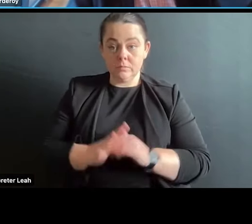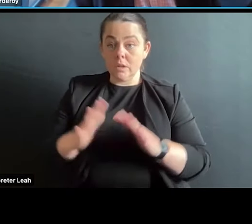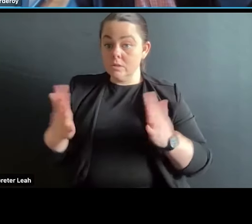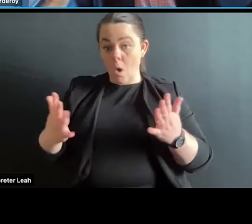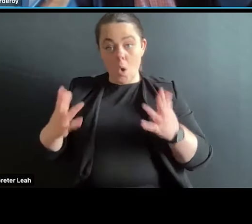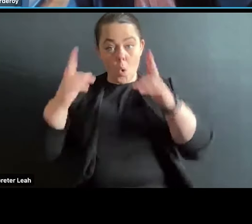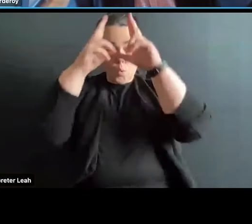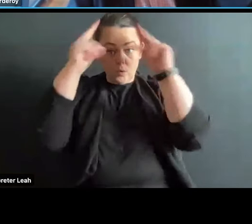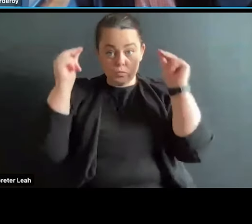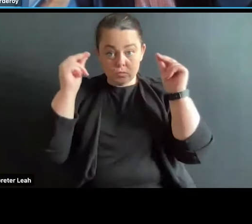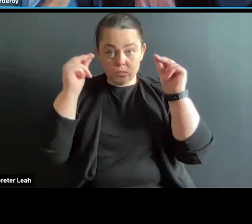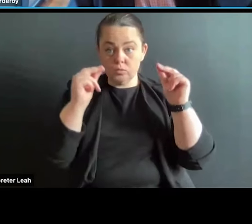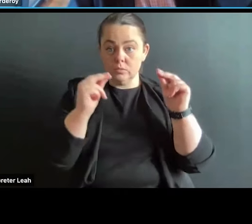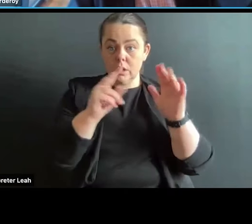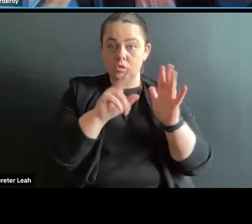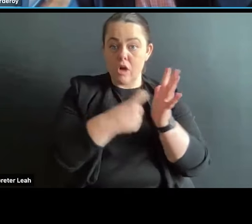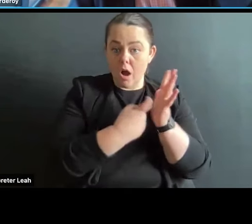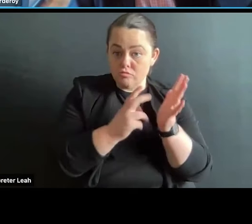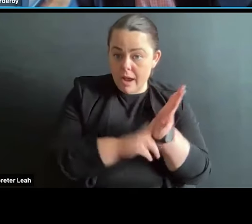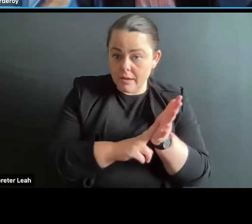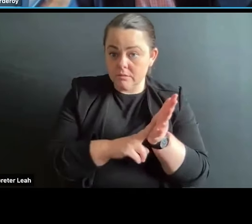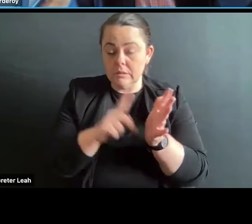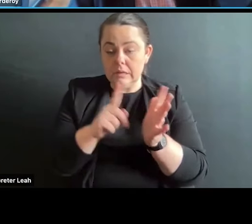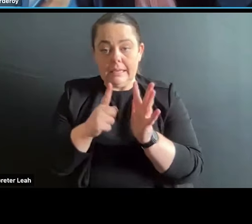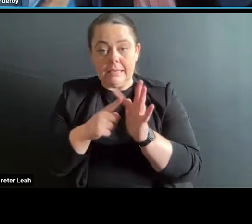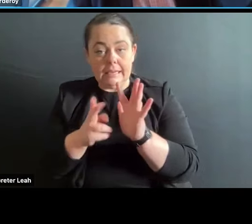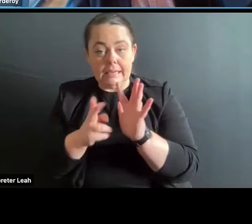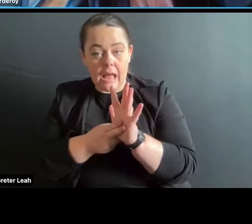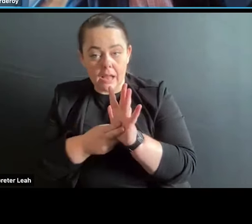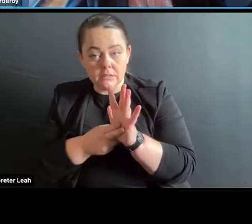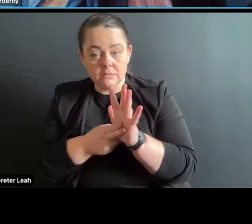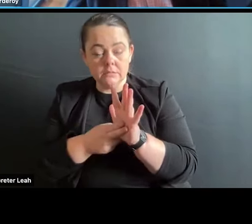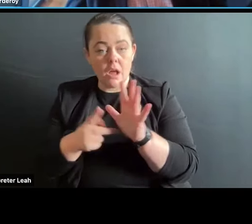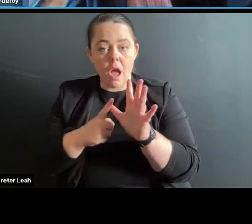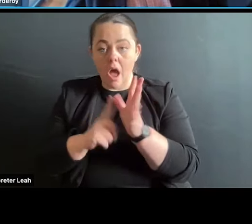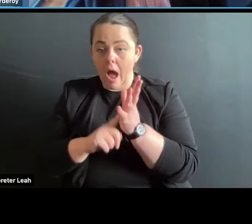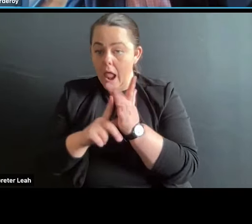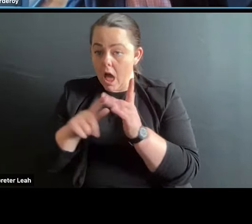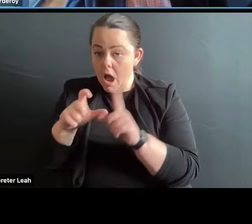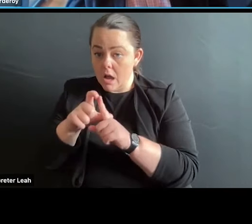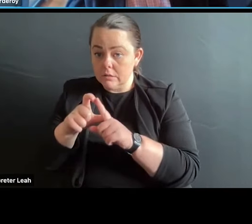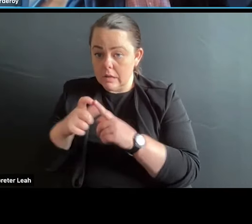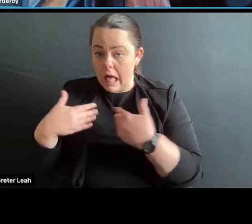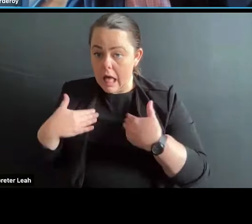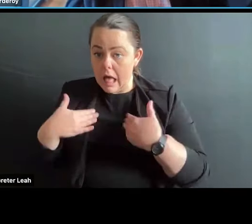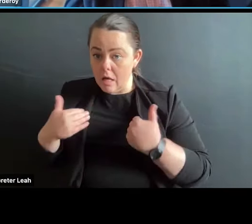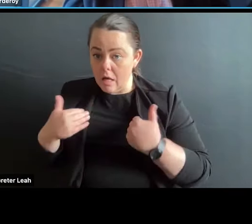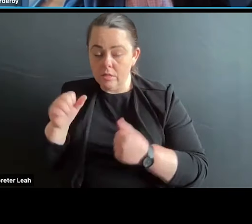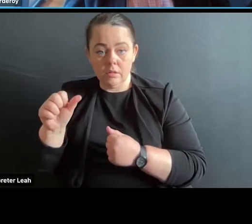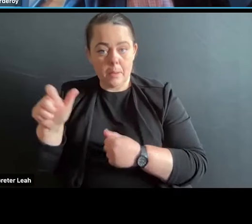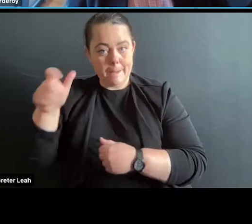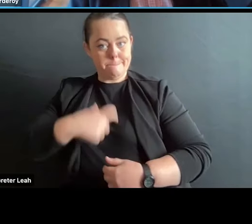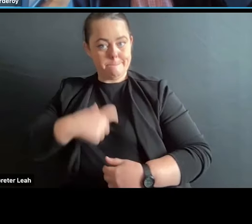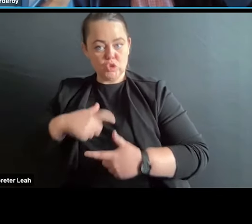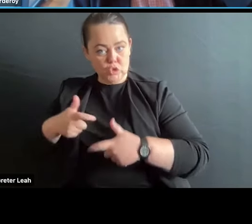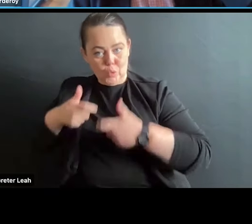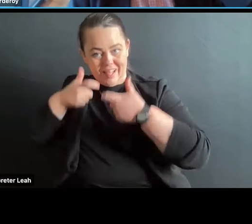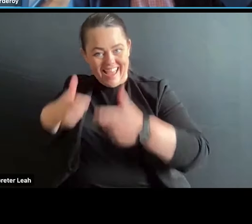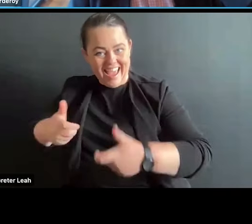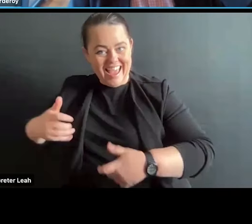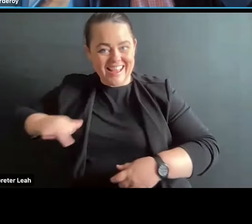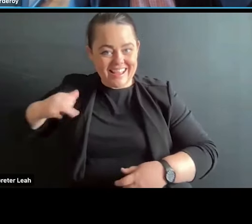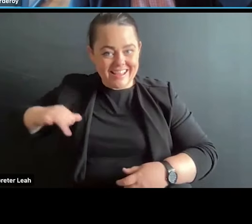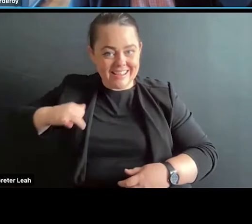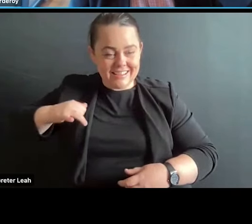and personal care workers, and allied health, as well as the hours or minutes that they're working.